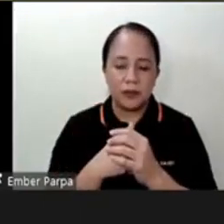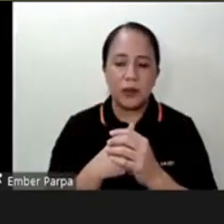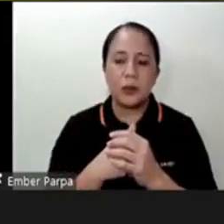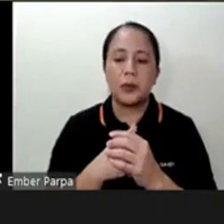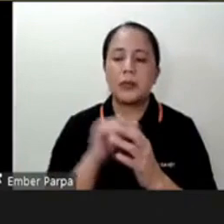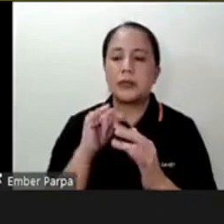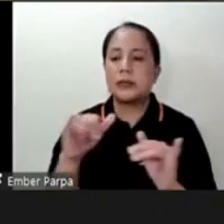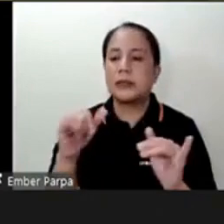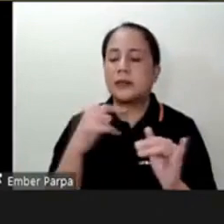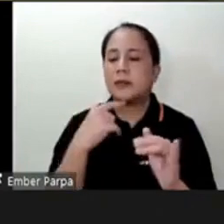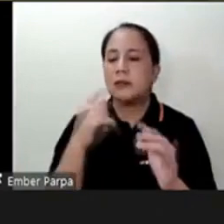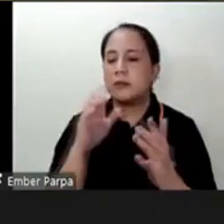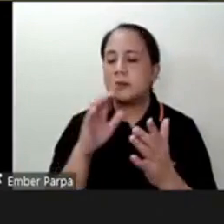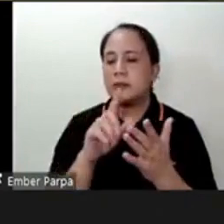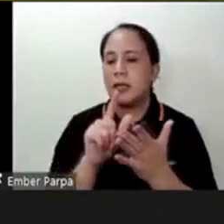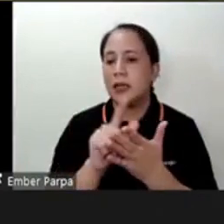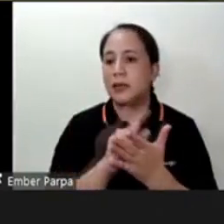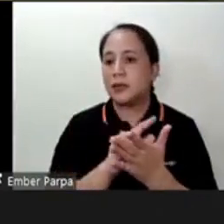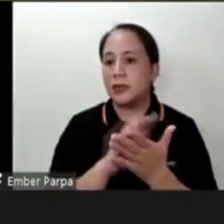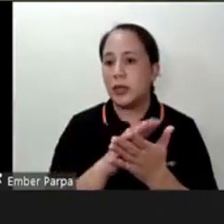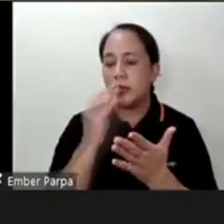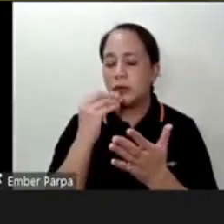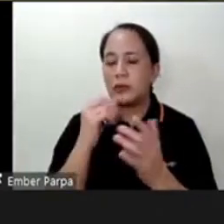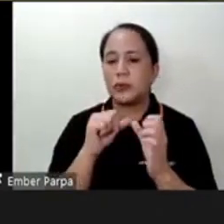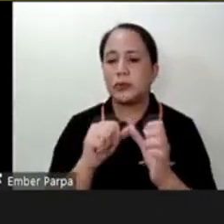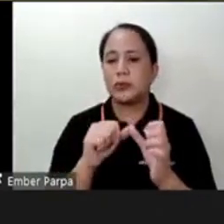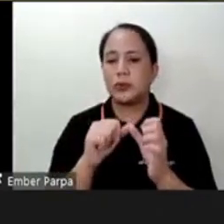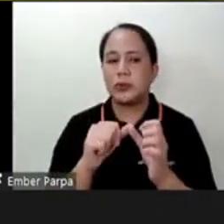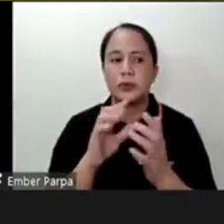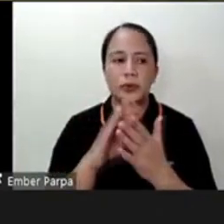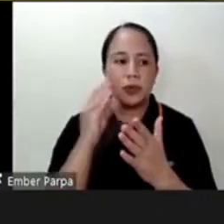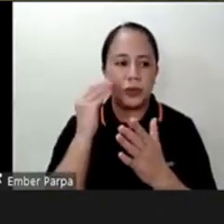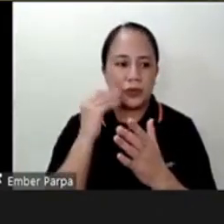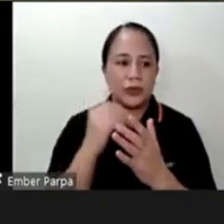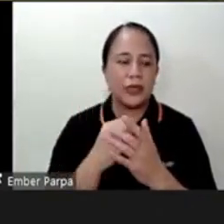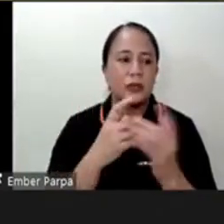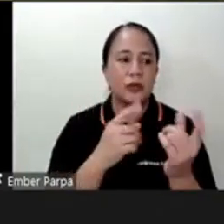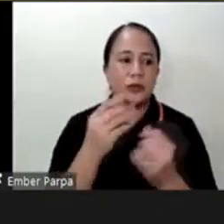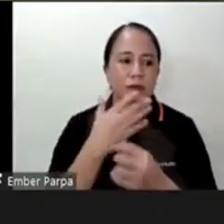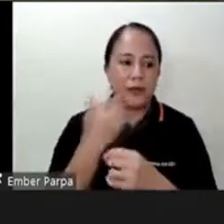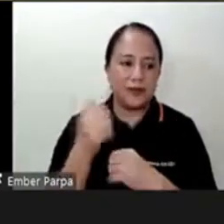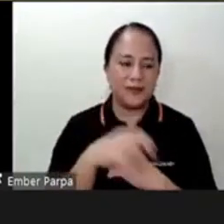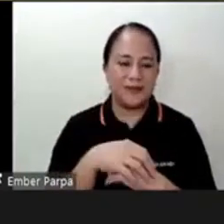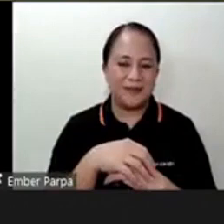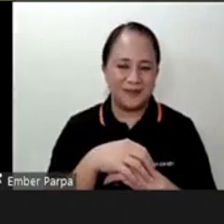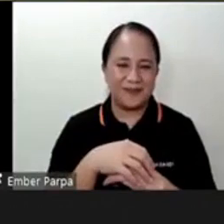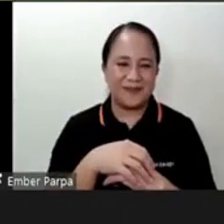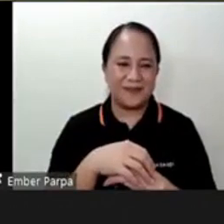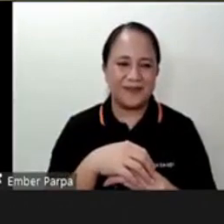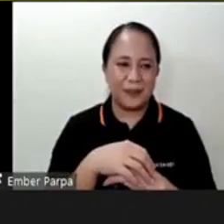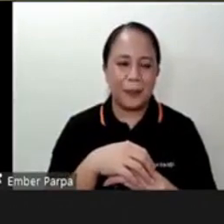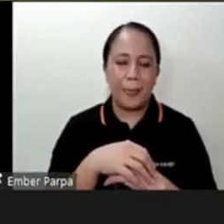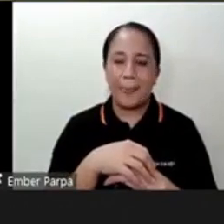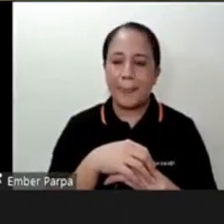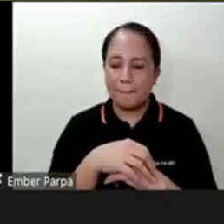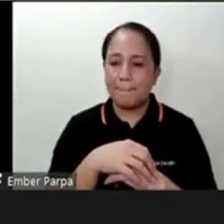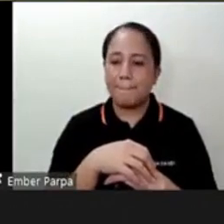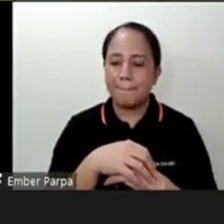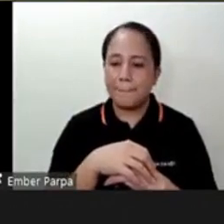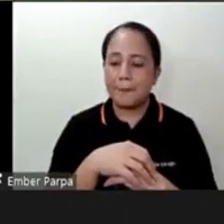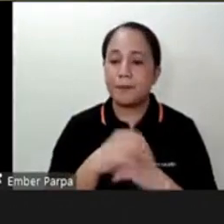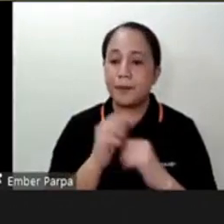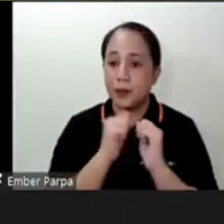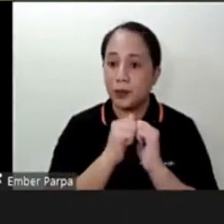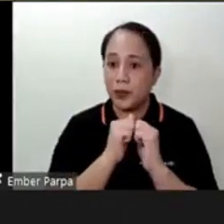like we have lessons learned, we continue to learn and do better. Okay, so this is